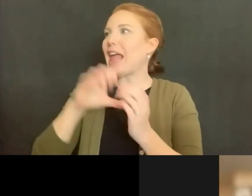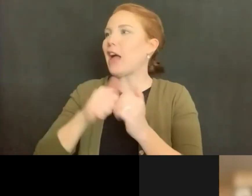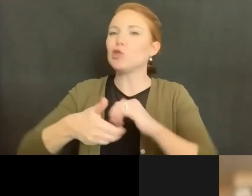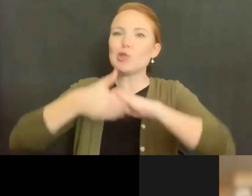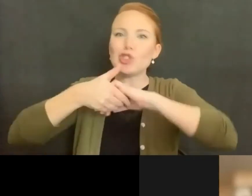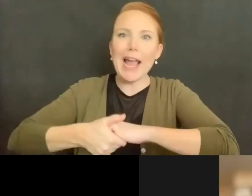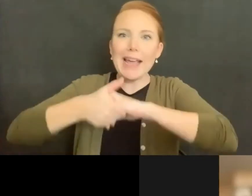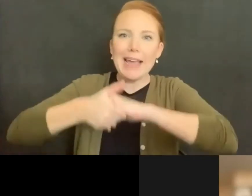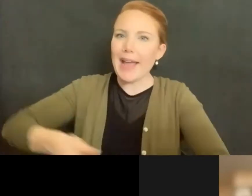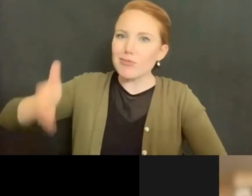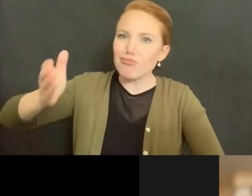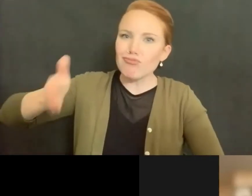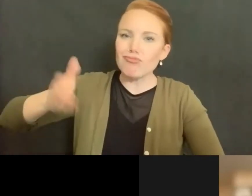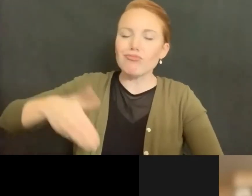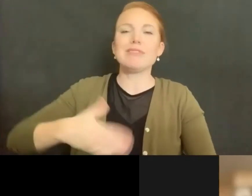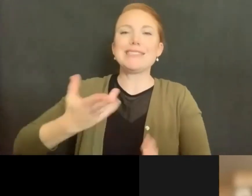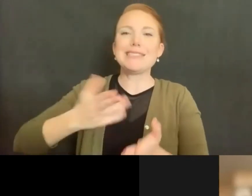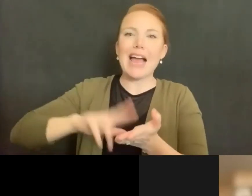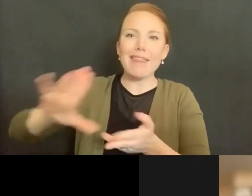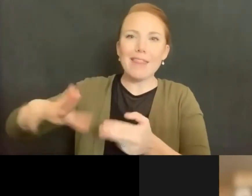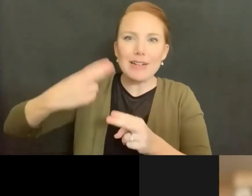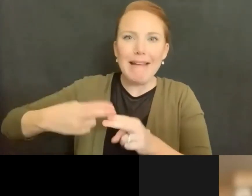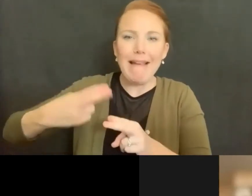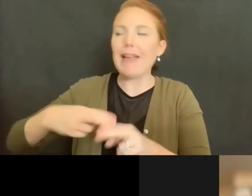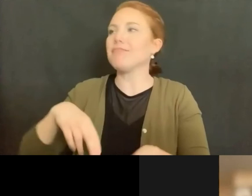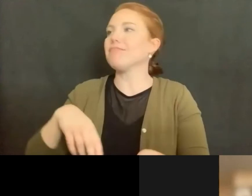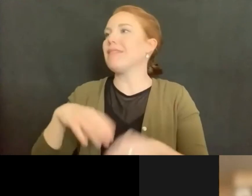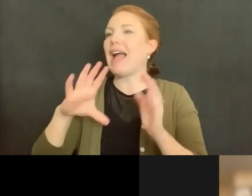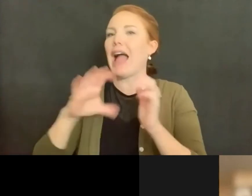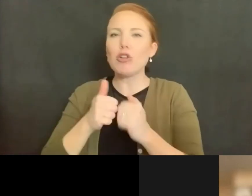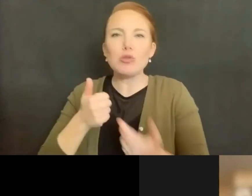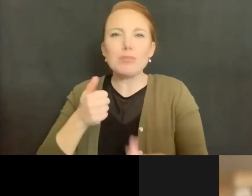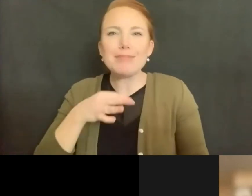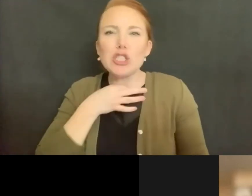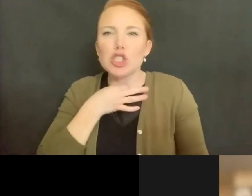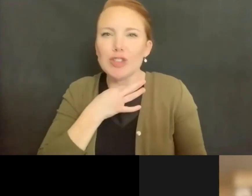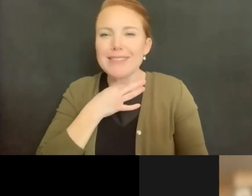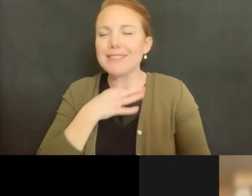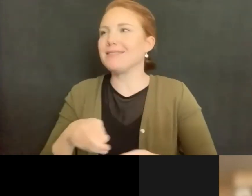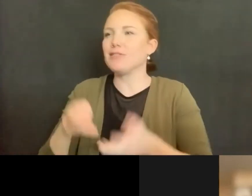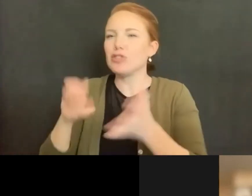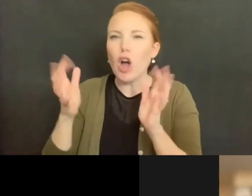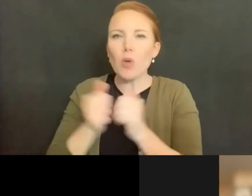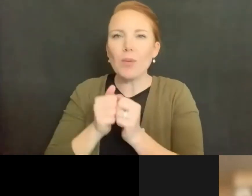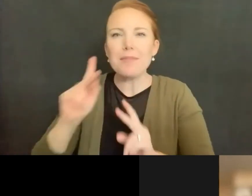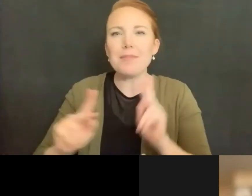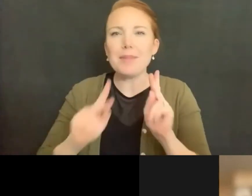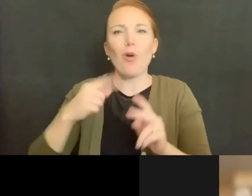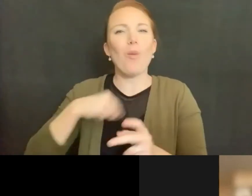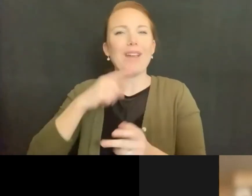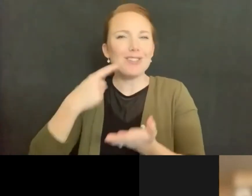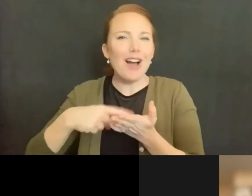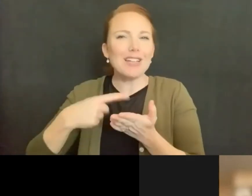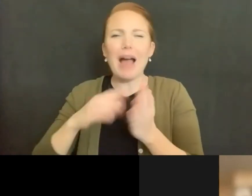name, learning to talk to people, learning to be curious. We talked a lot about being curious in our session today with Ms.